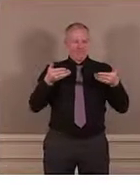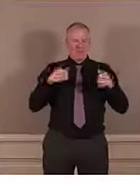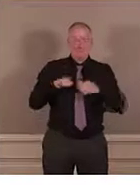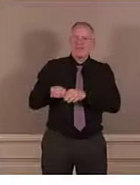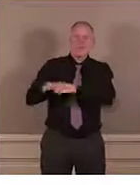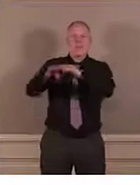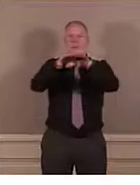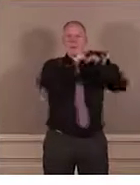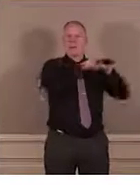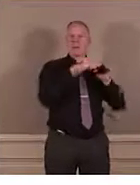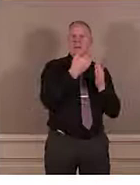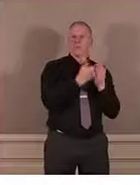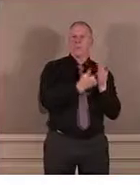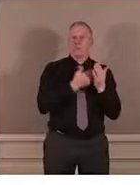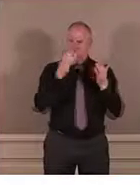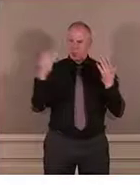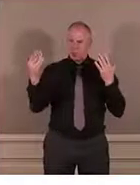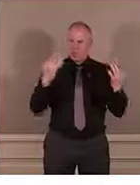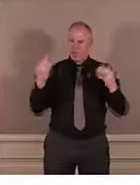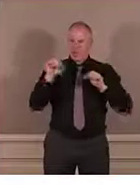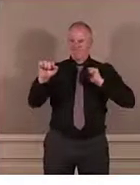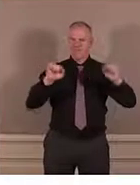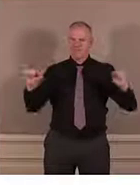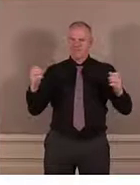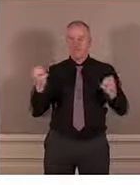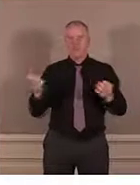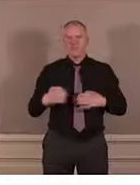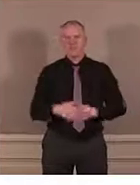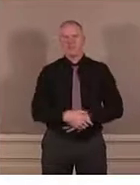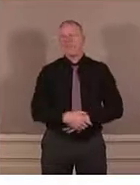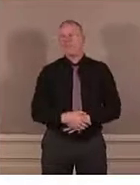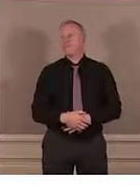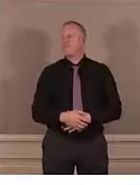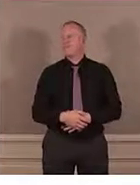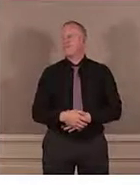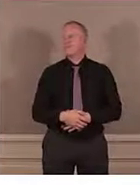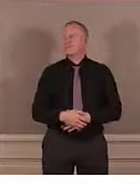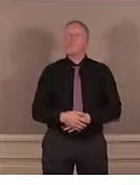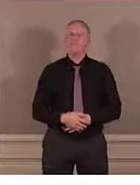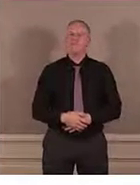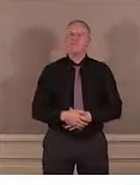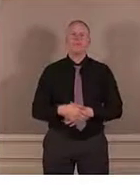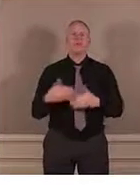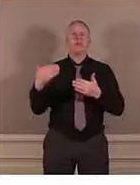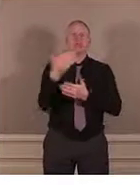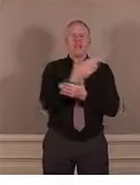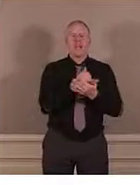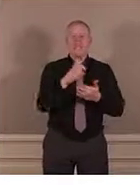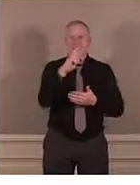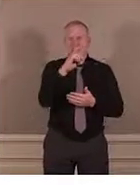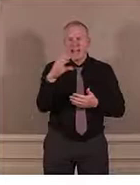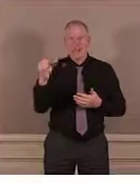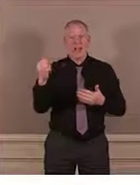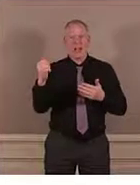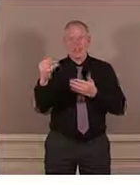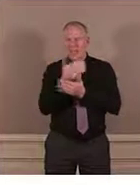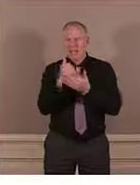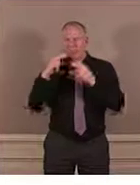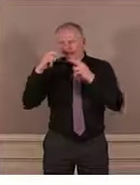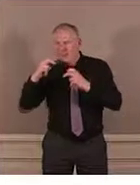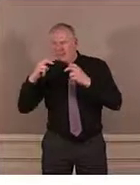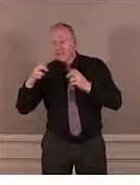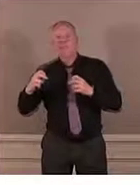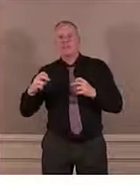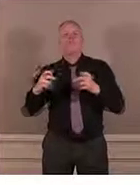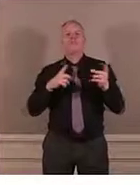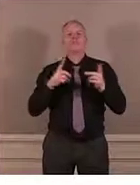fairly similar documents that we could compare and contrast. Our data collation and analysis was undertaken